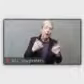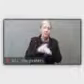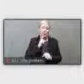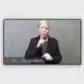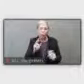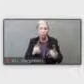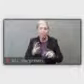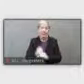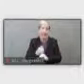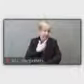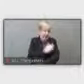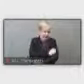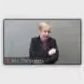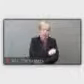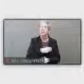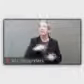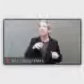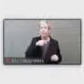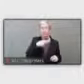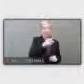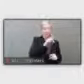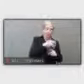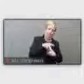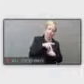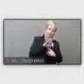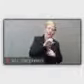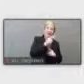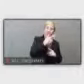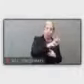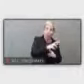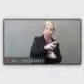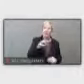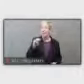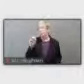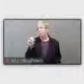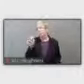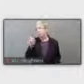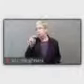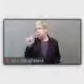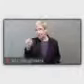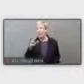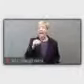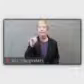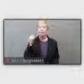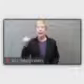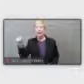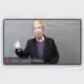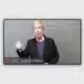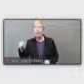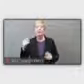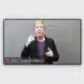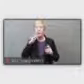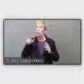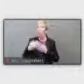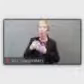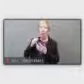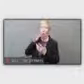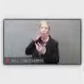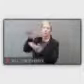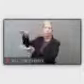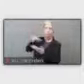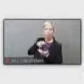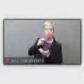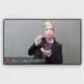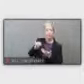arms. That Pfizer, Moderna, and hopefully J&J will all be available to us, and you're in good hands with those vaccines.